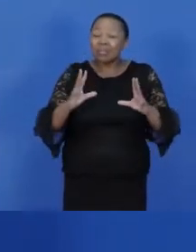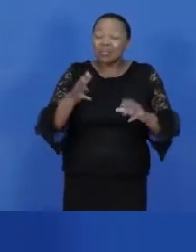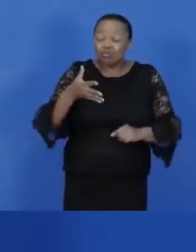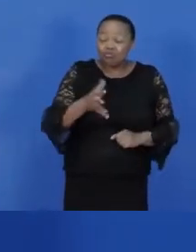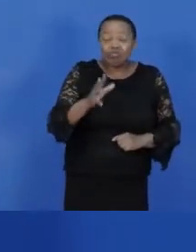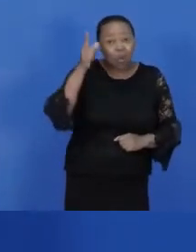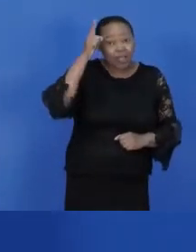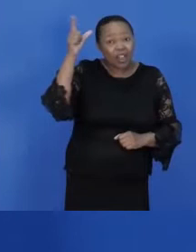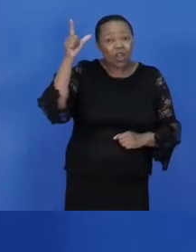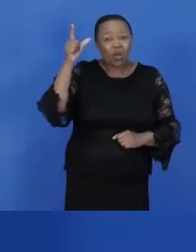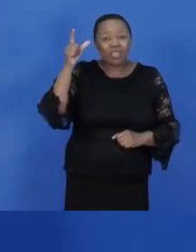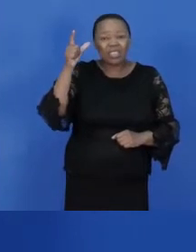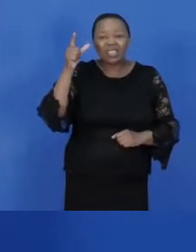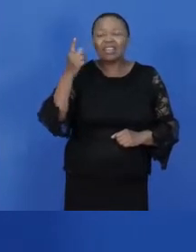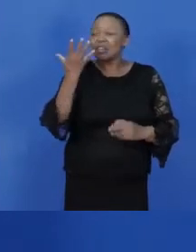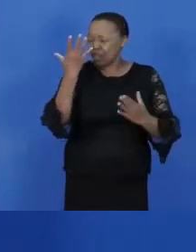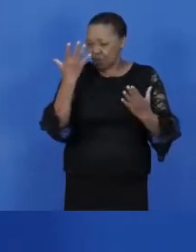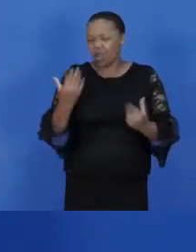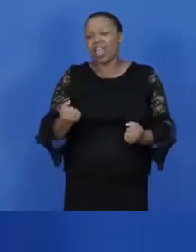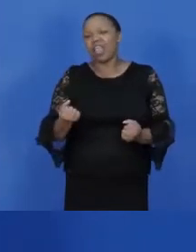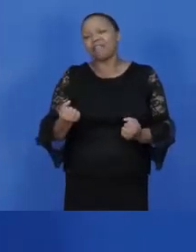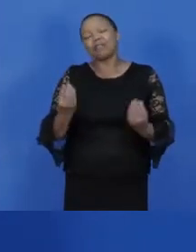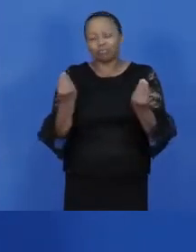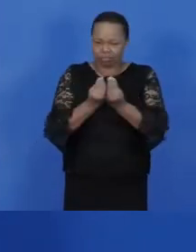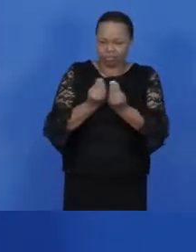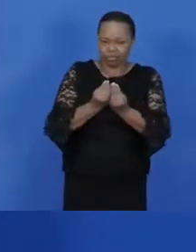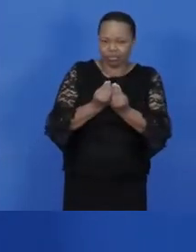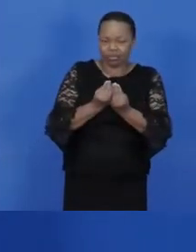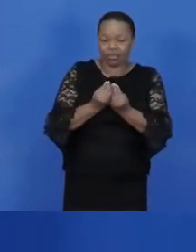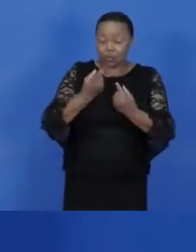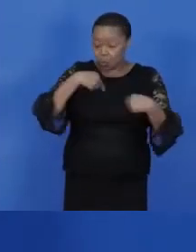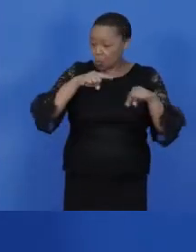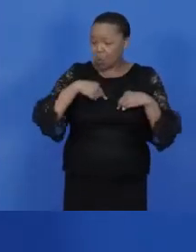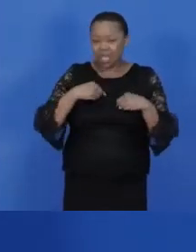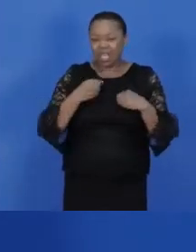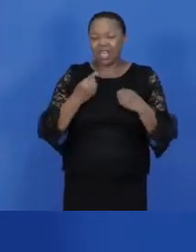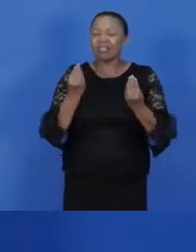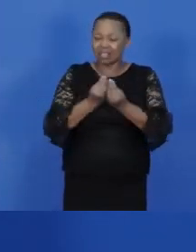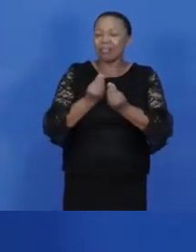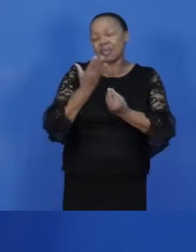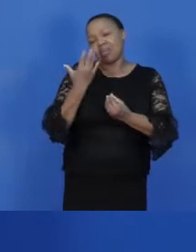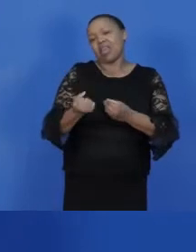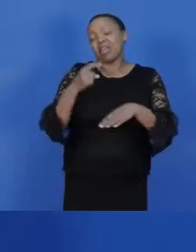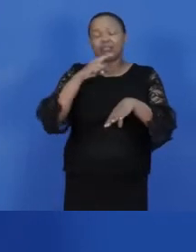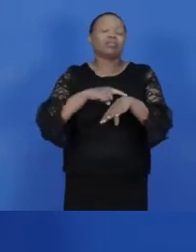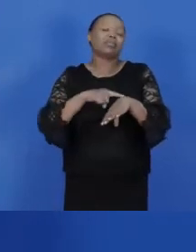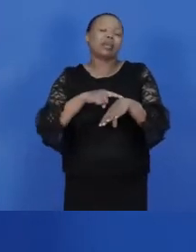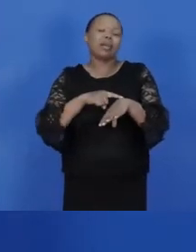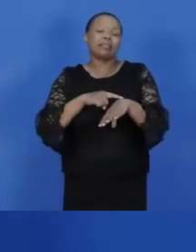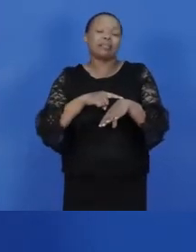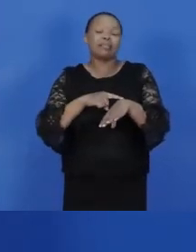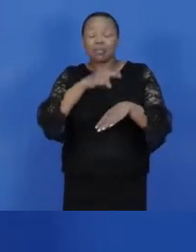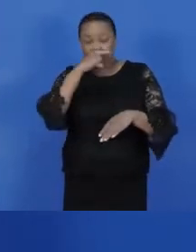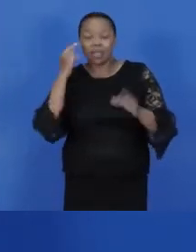lack any good thing. We shall not lack any good thing at this time. We shall not lack any good thing at this hour. We shall not lack any good thing